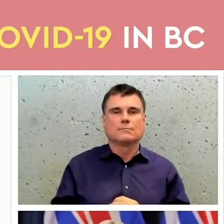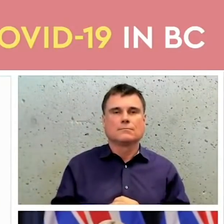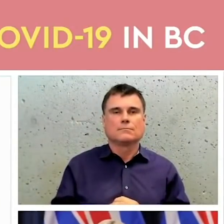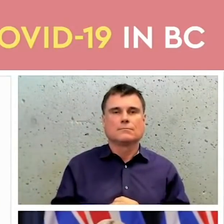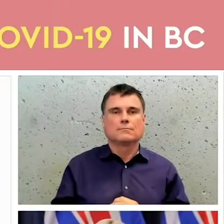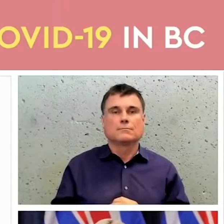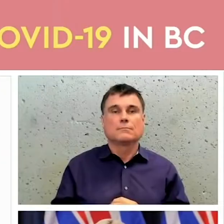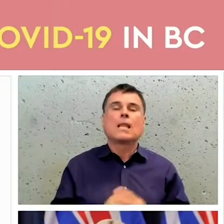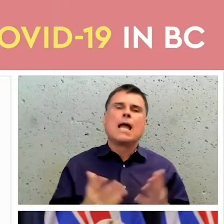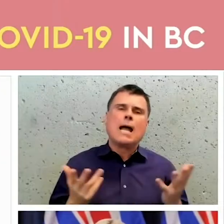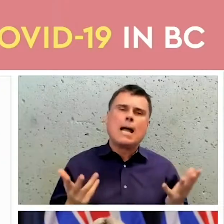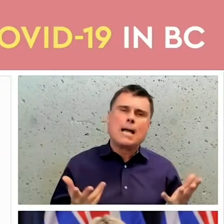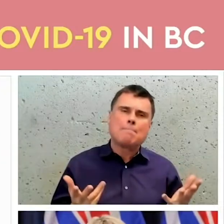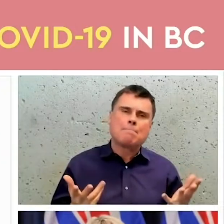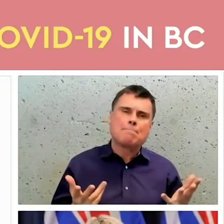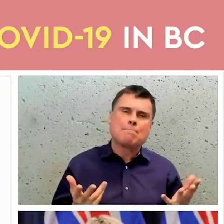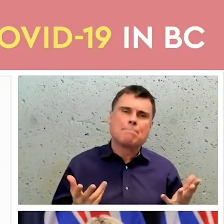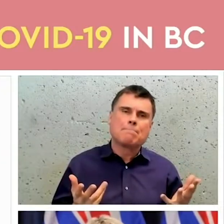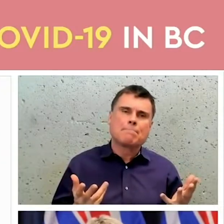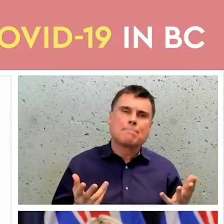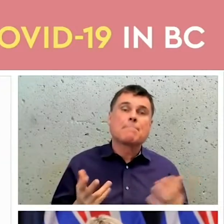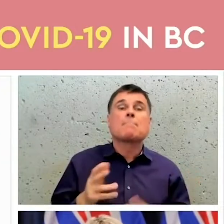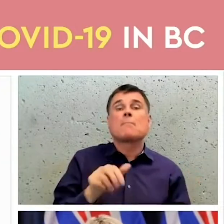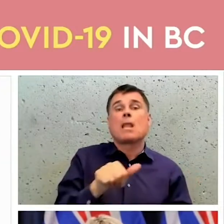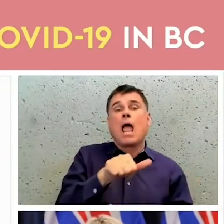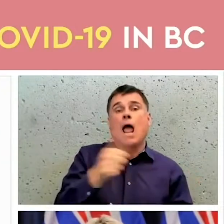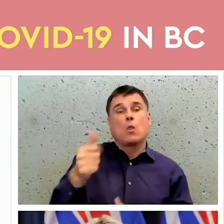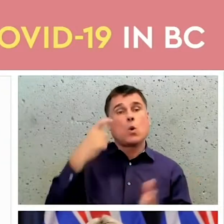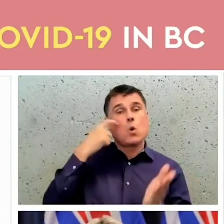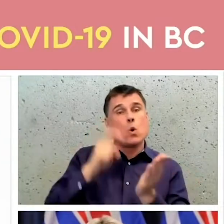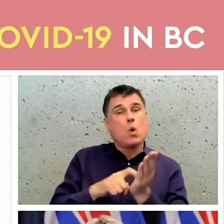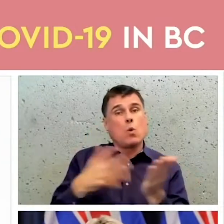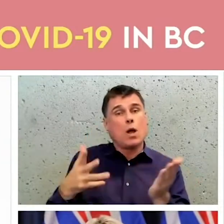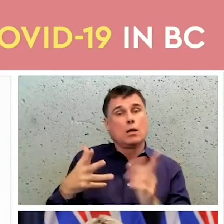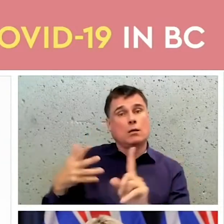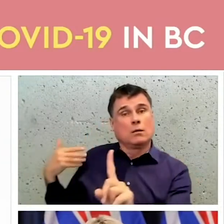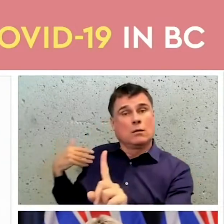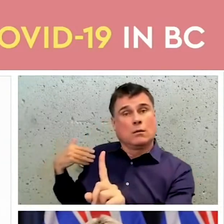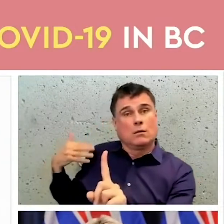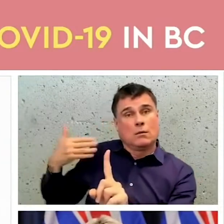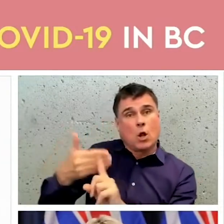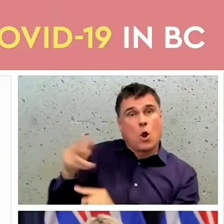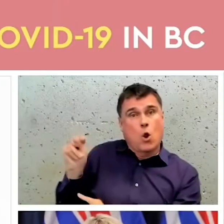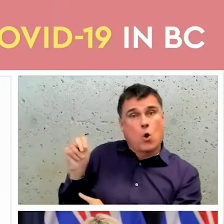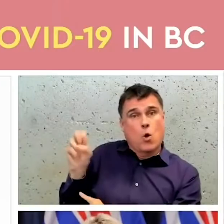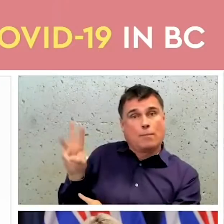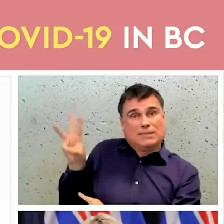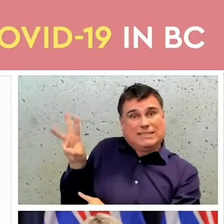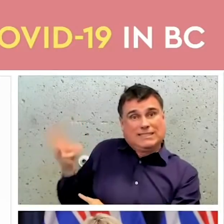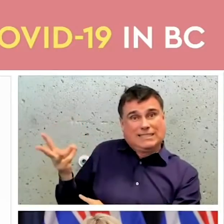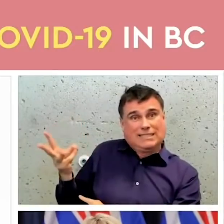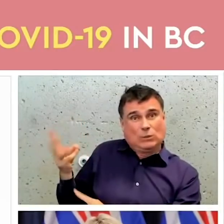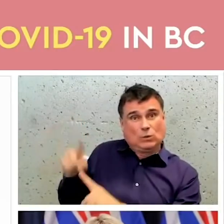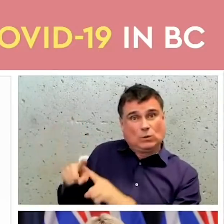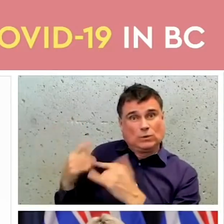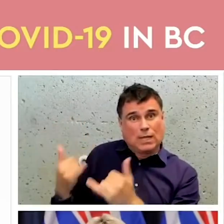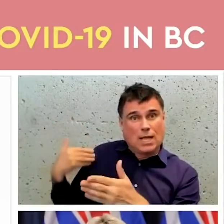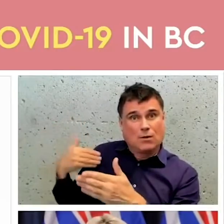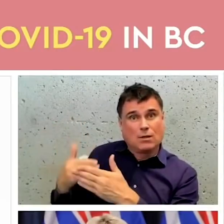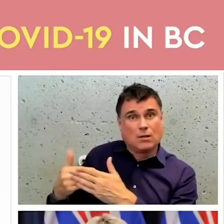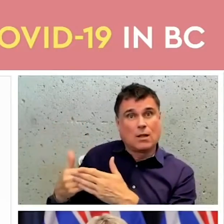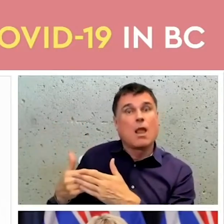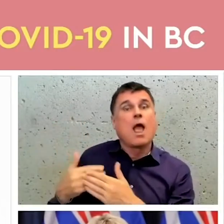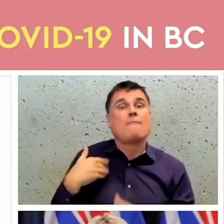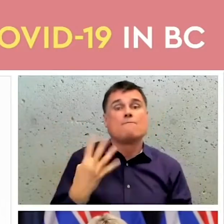The other thing that we've noted, up until November 6th, we have had 4 reported outbreaks in schools. And so an outbreak is when there's